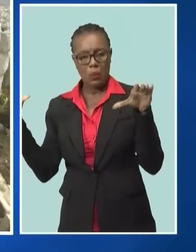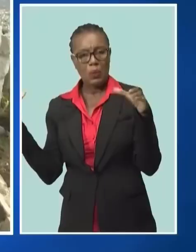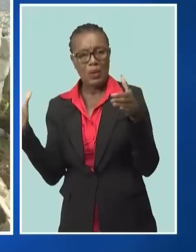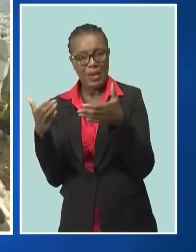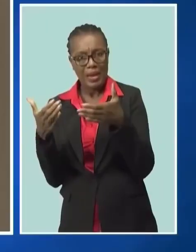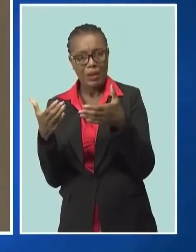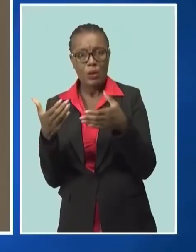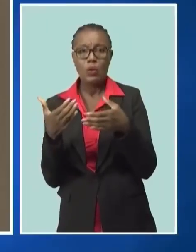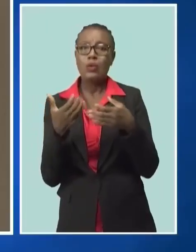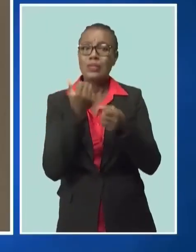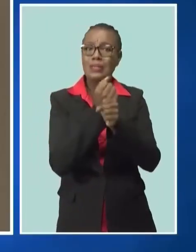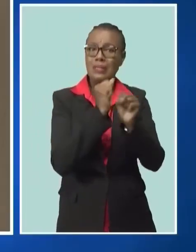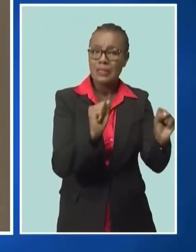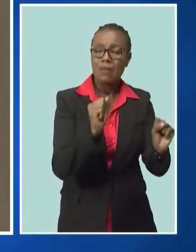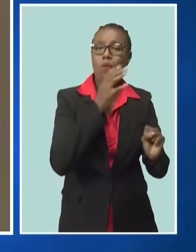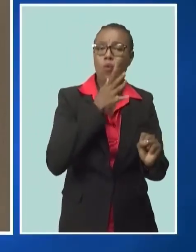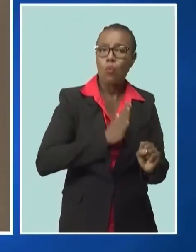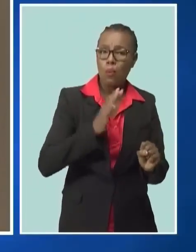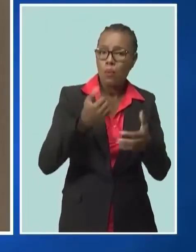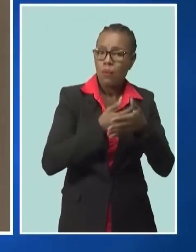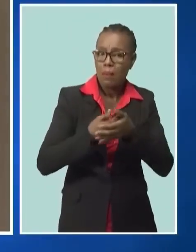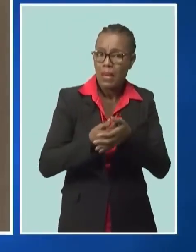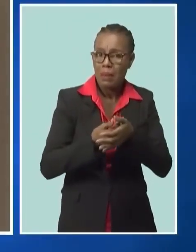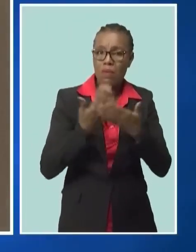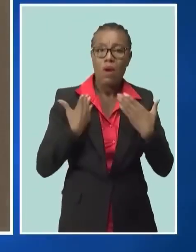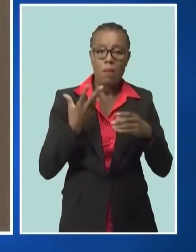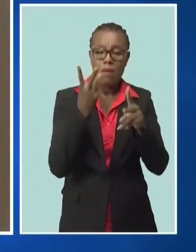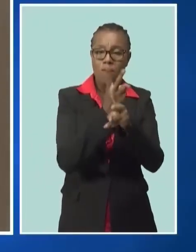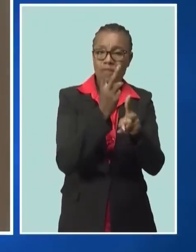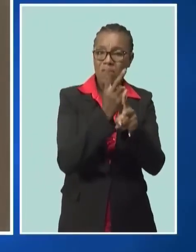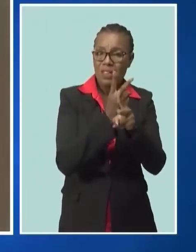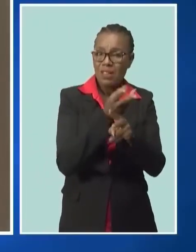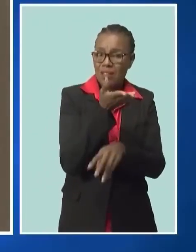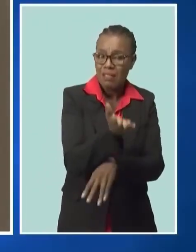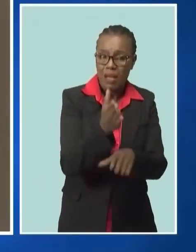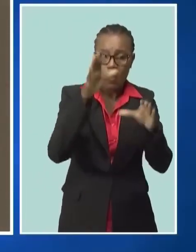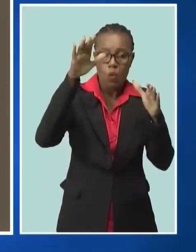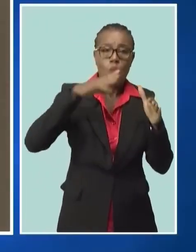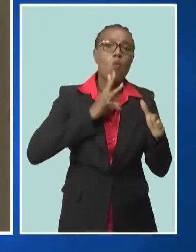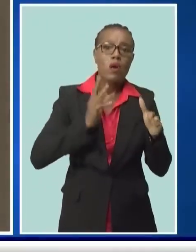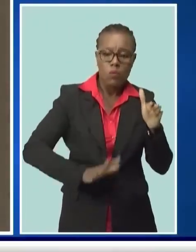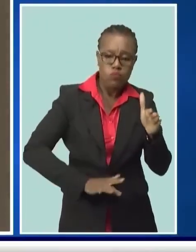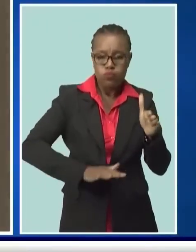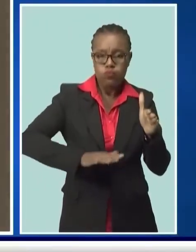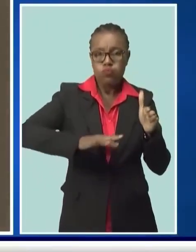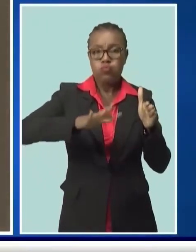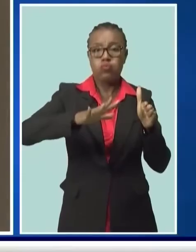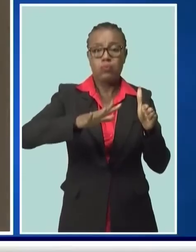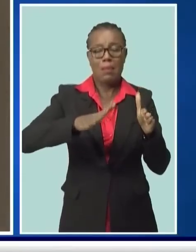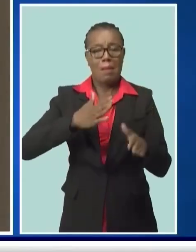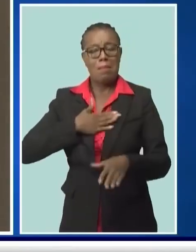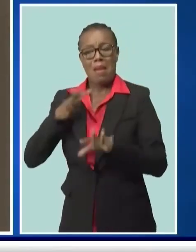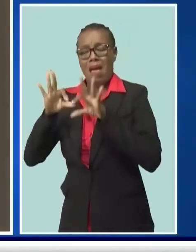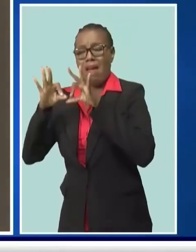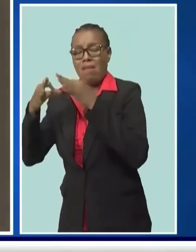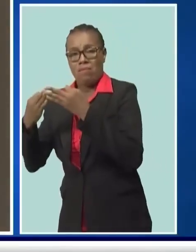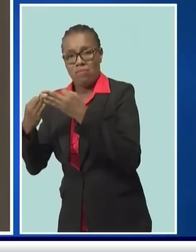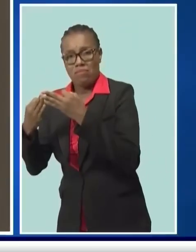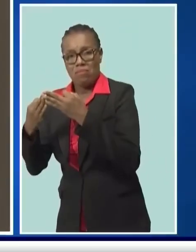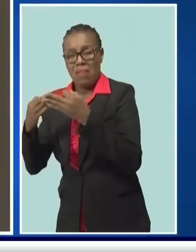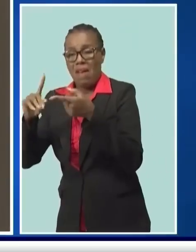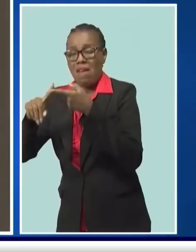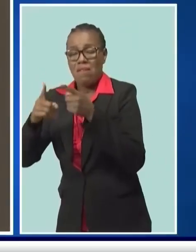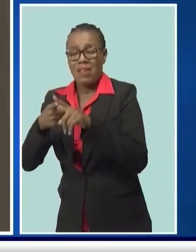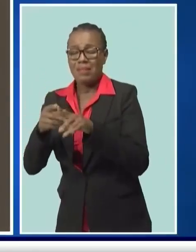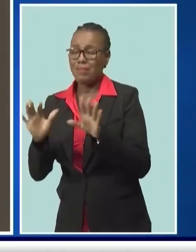a baby from a submerged vehicle. My family here and friends, it's just God that they got